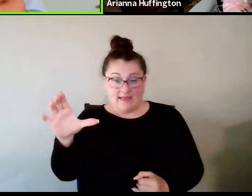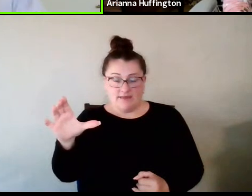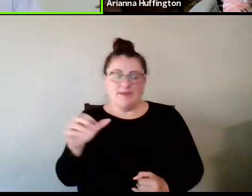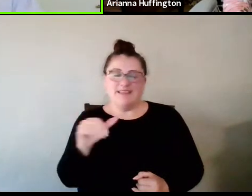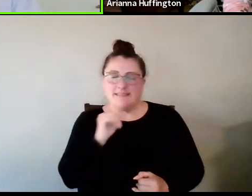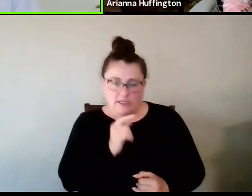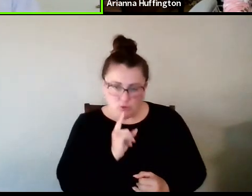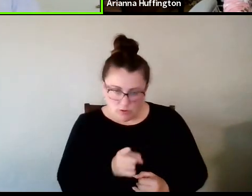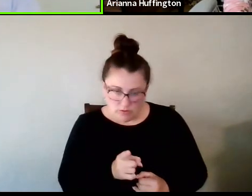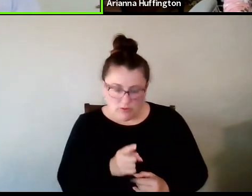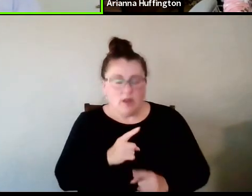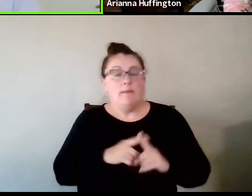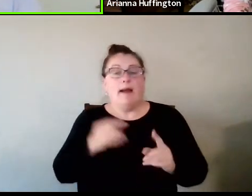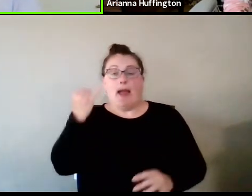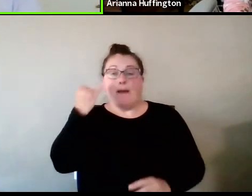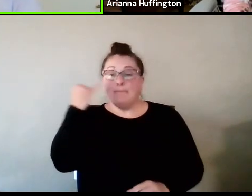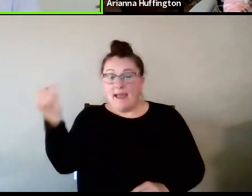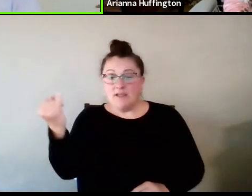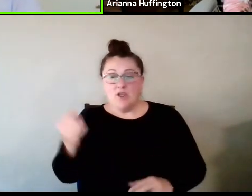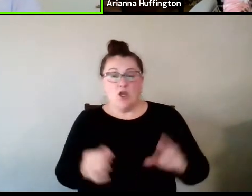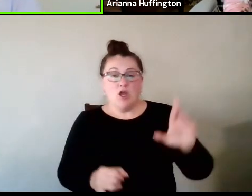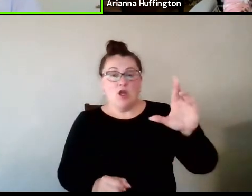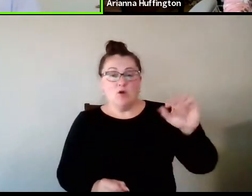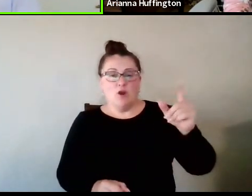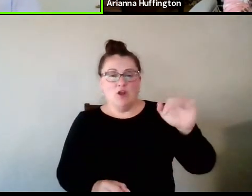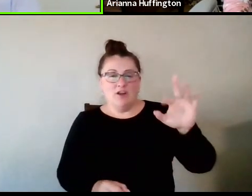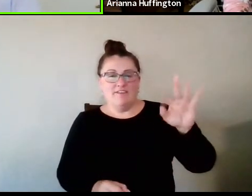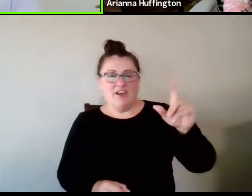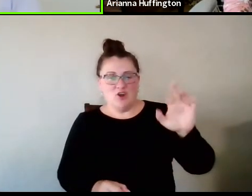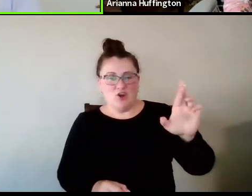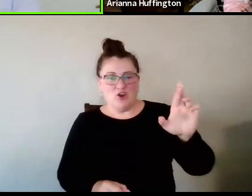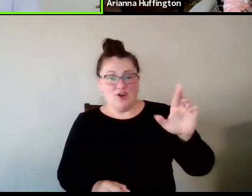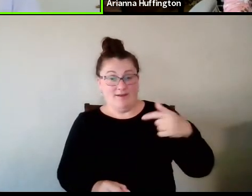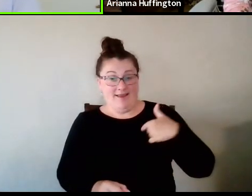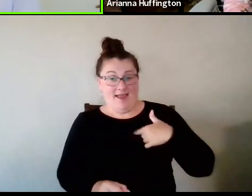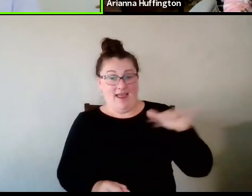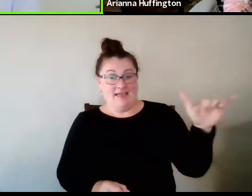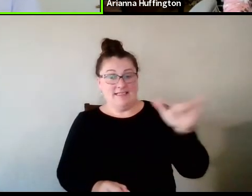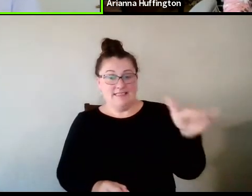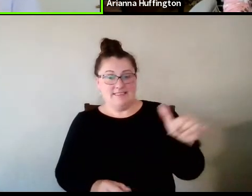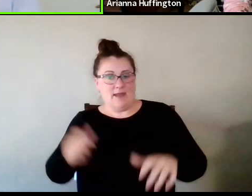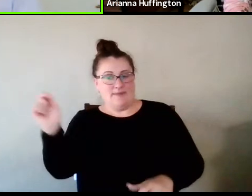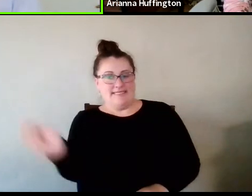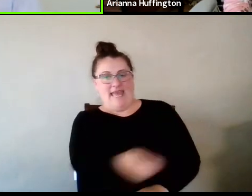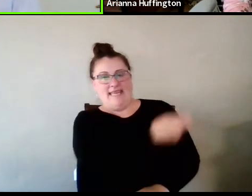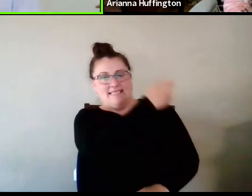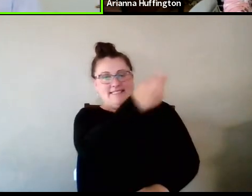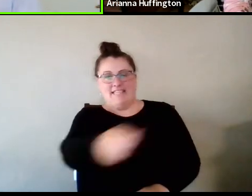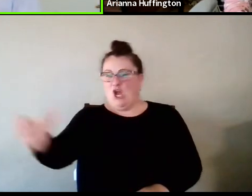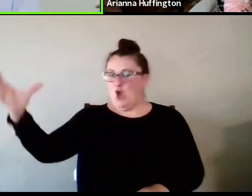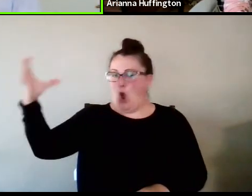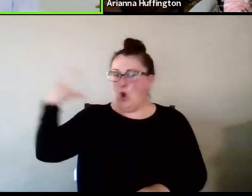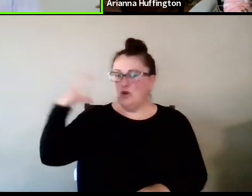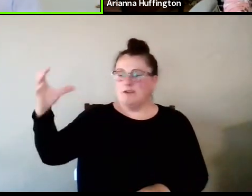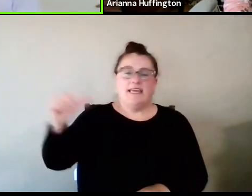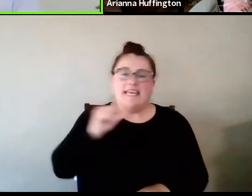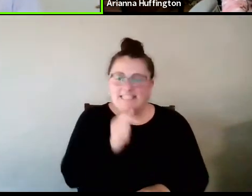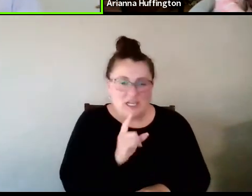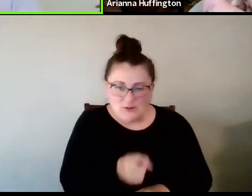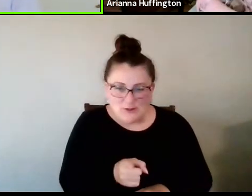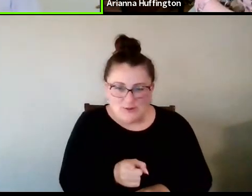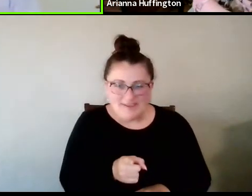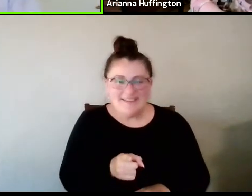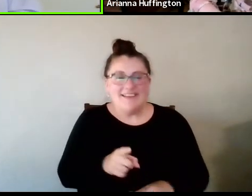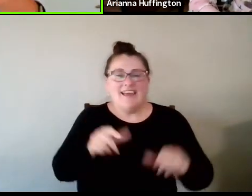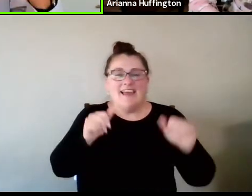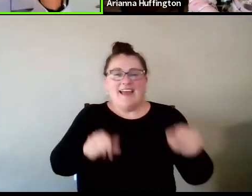but let's imagine for a second that Roger Federer and I have the same tennis coach. Okay, it's not true, but let's imagine. I can